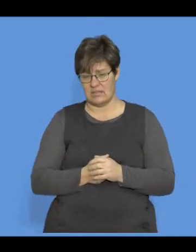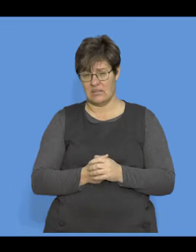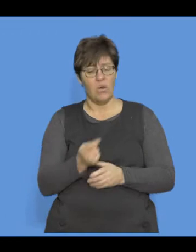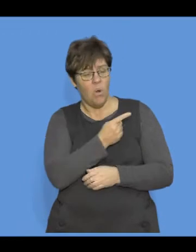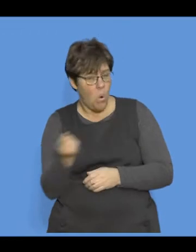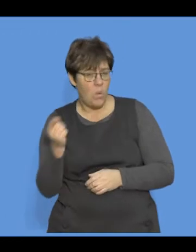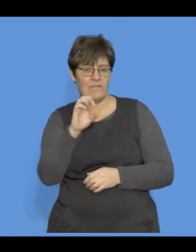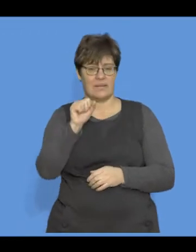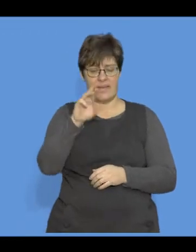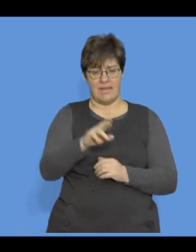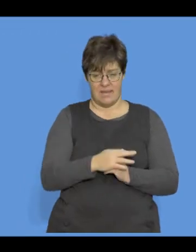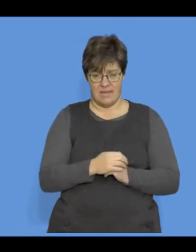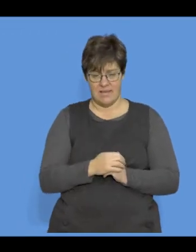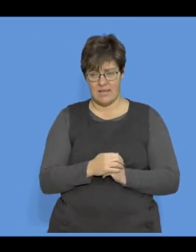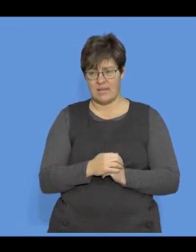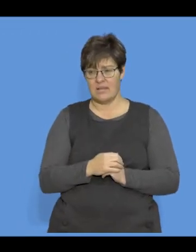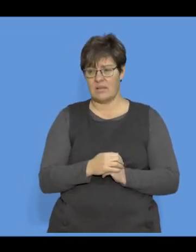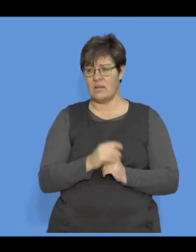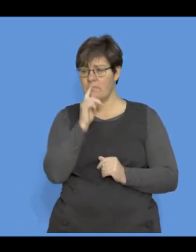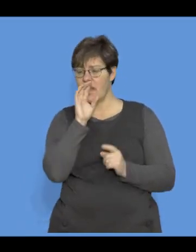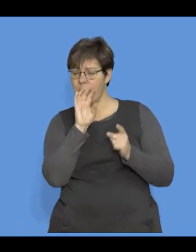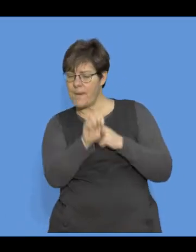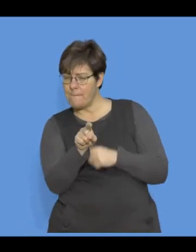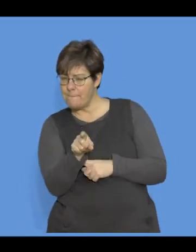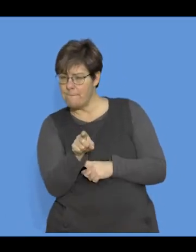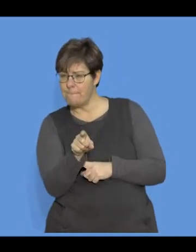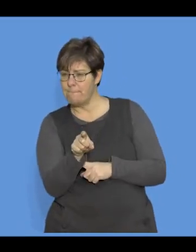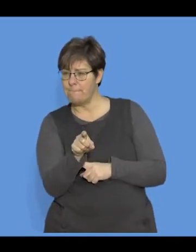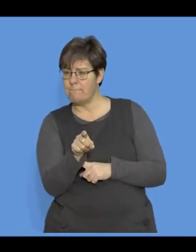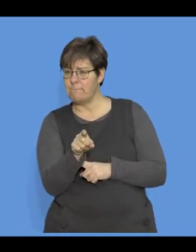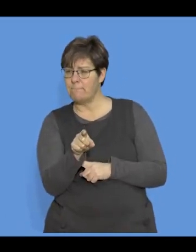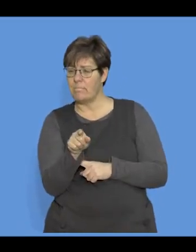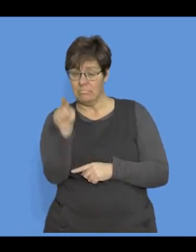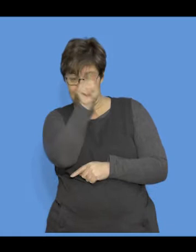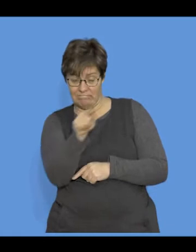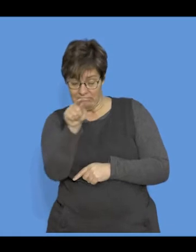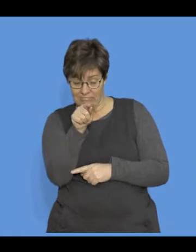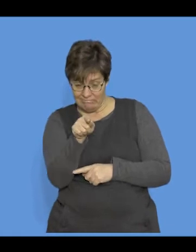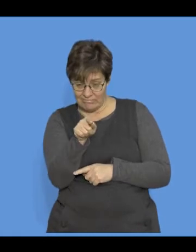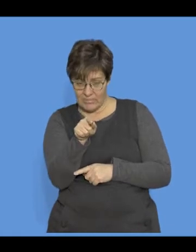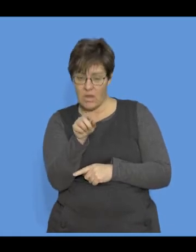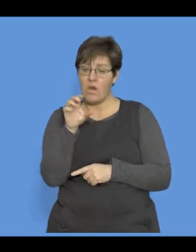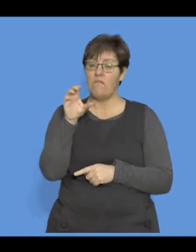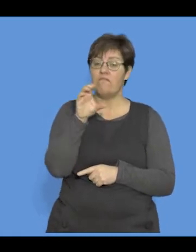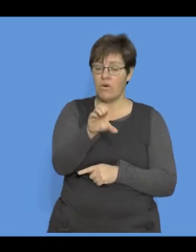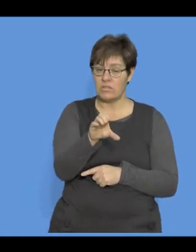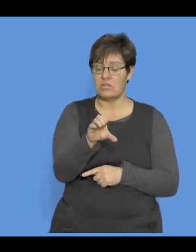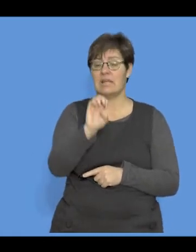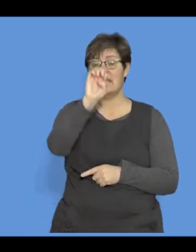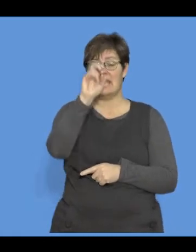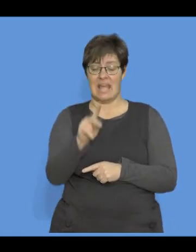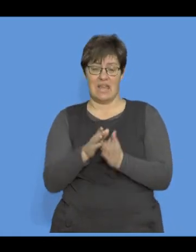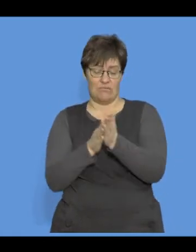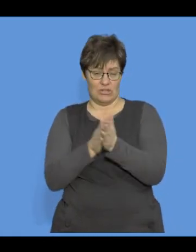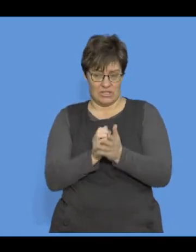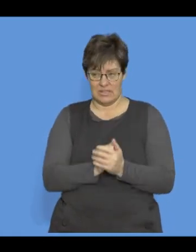quantities. What we need to recognize here is this is the force of kinetic friction. This is the